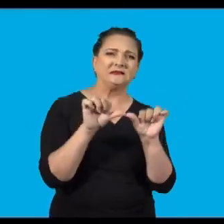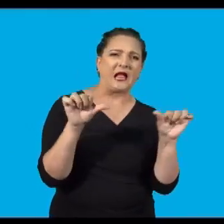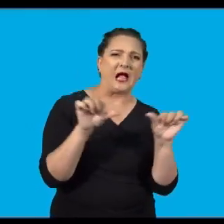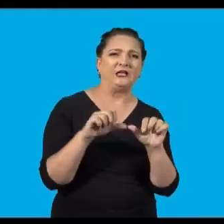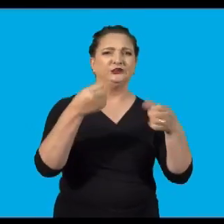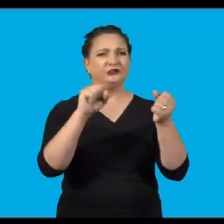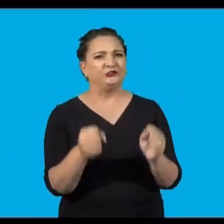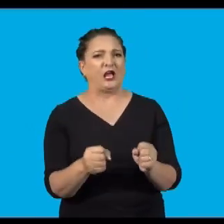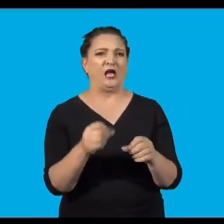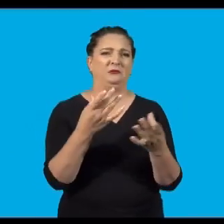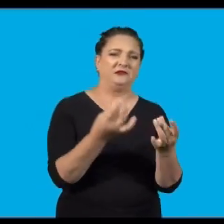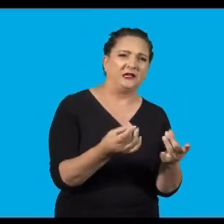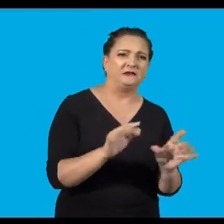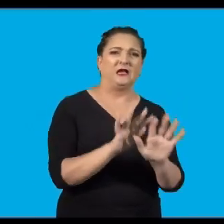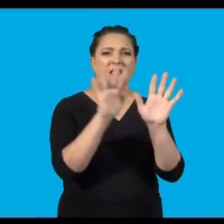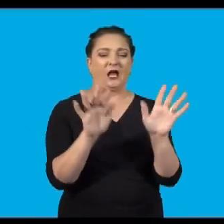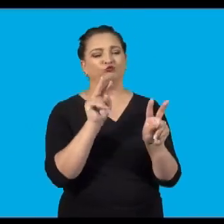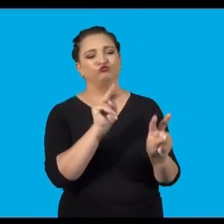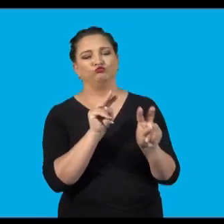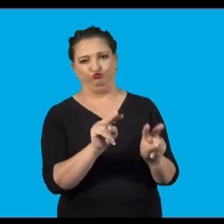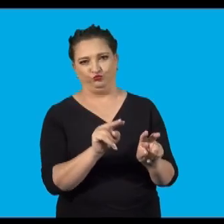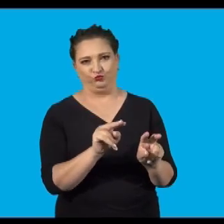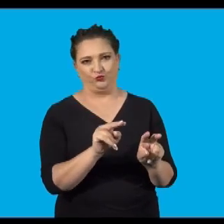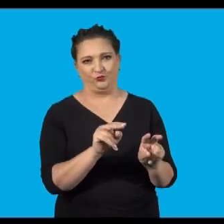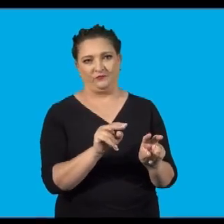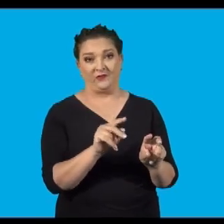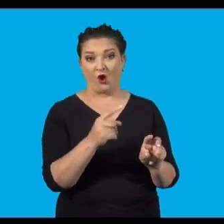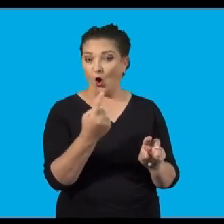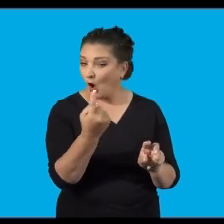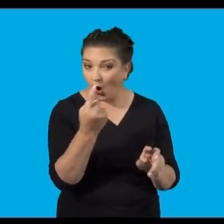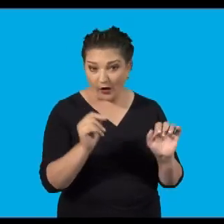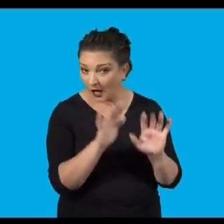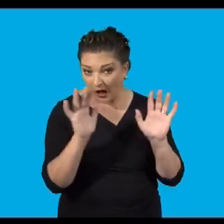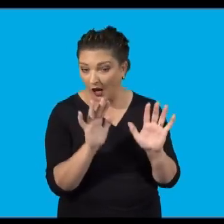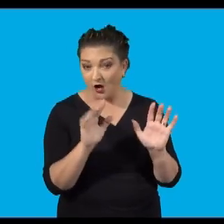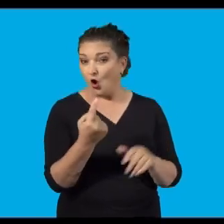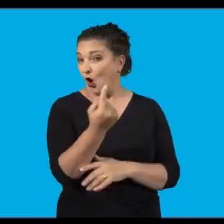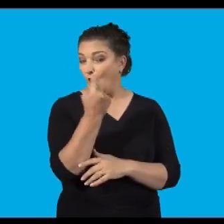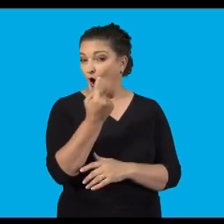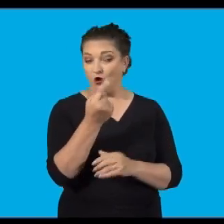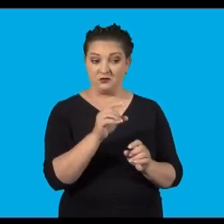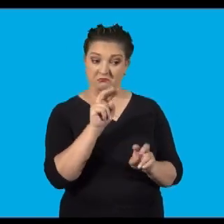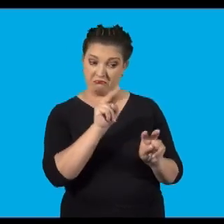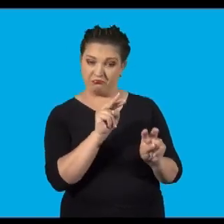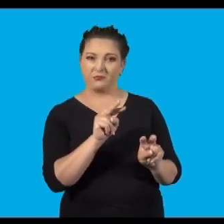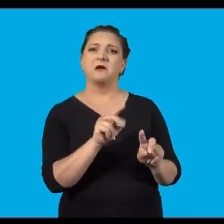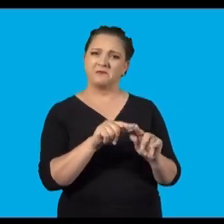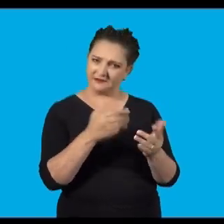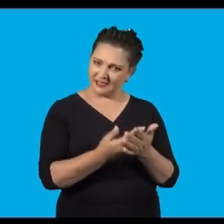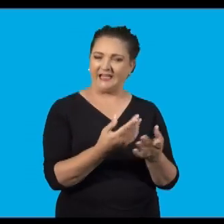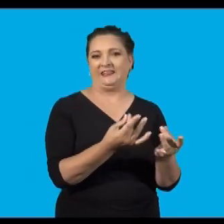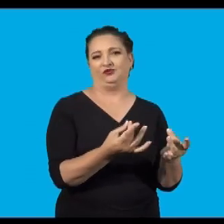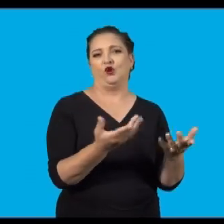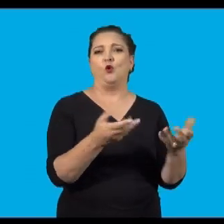describe size, shape, texture, color, appearance. Not only color or appearance, texture